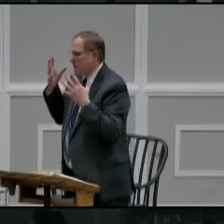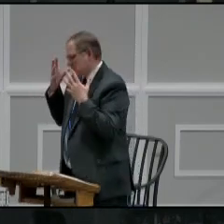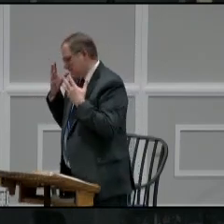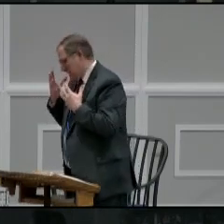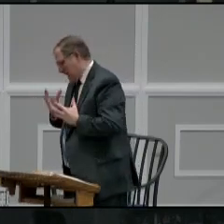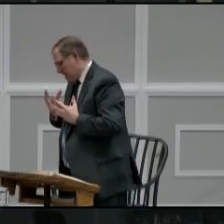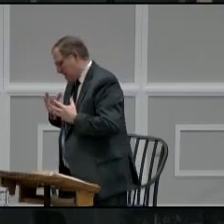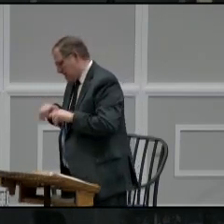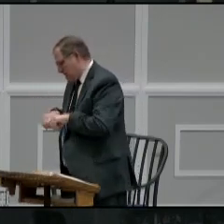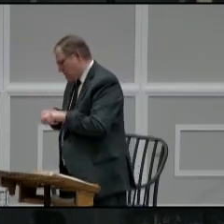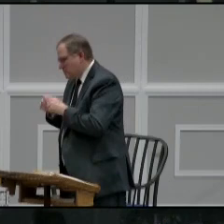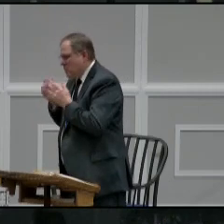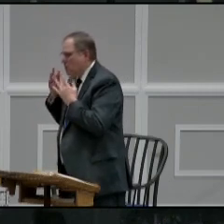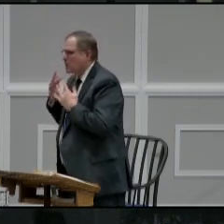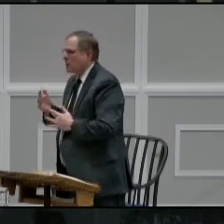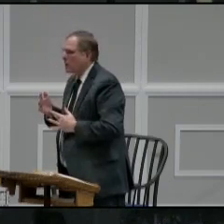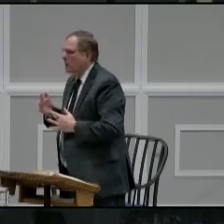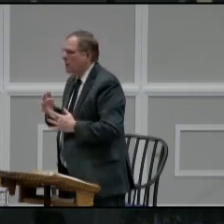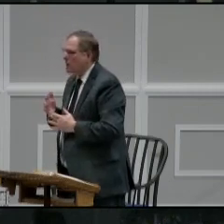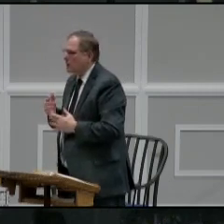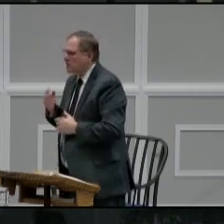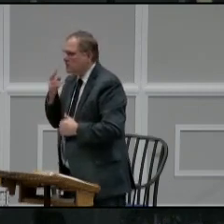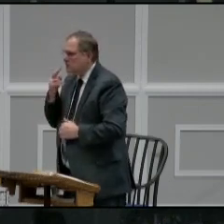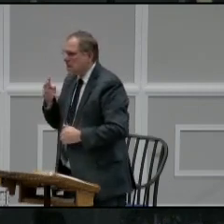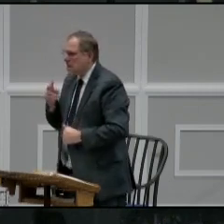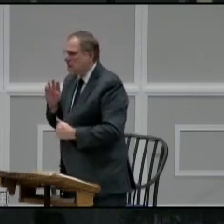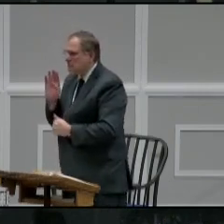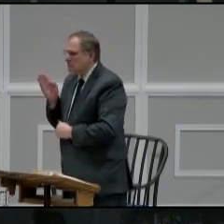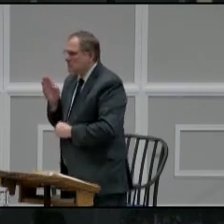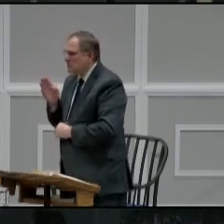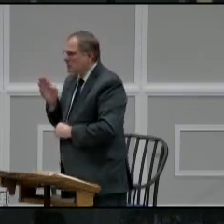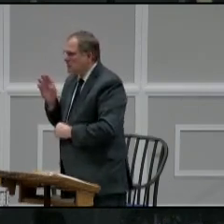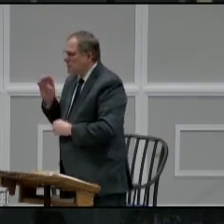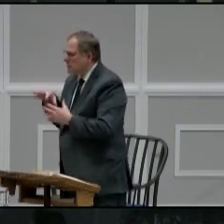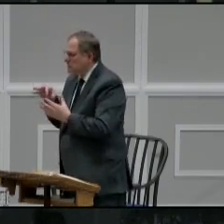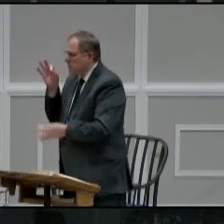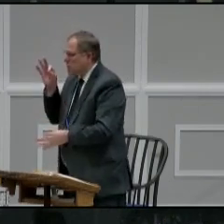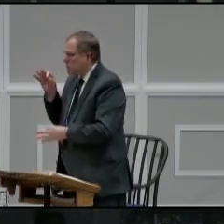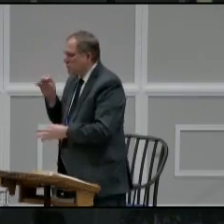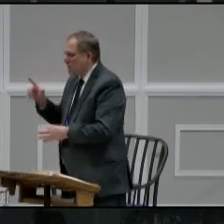Saddened to see such spiritual blindness.